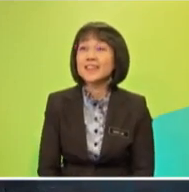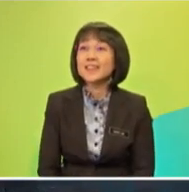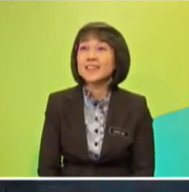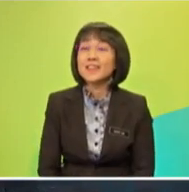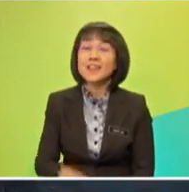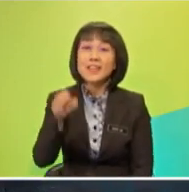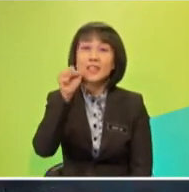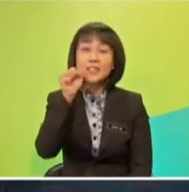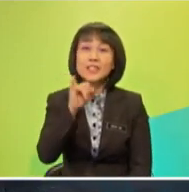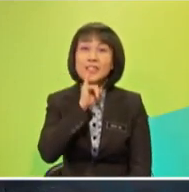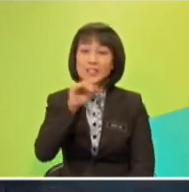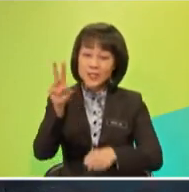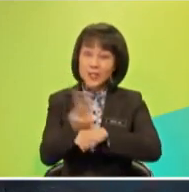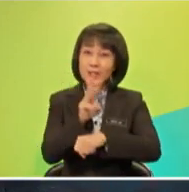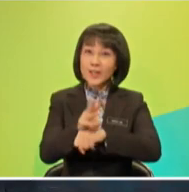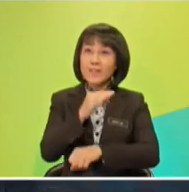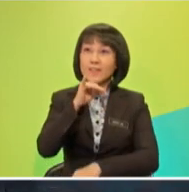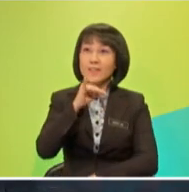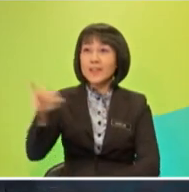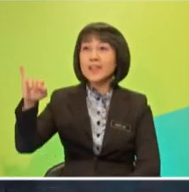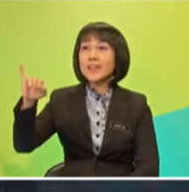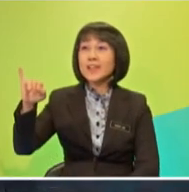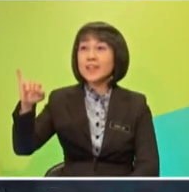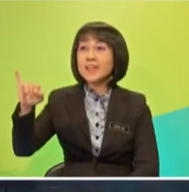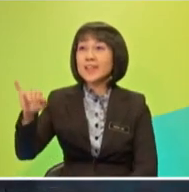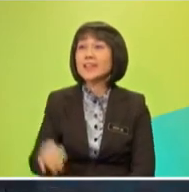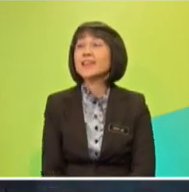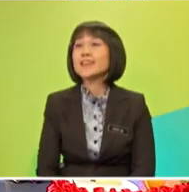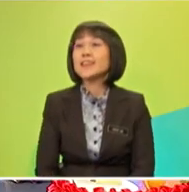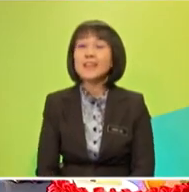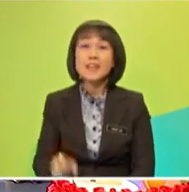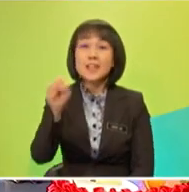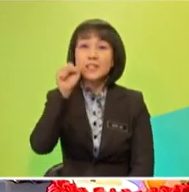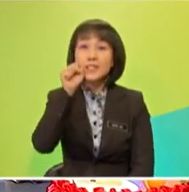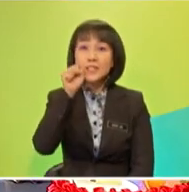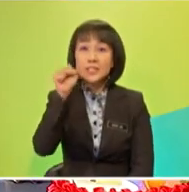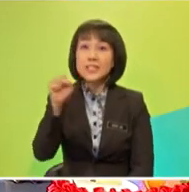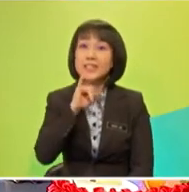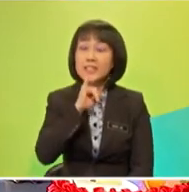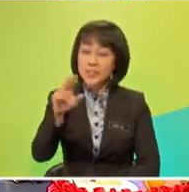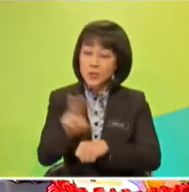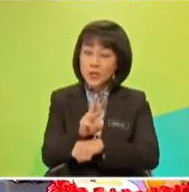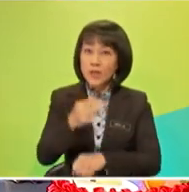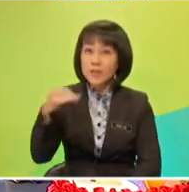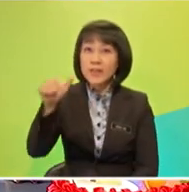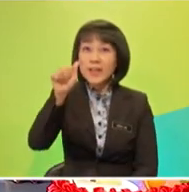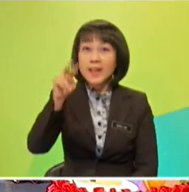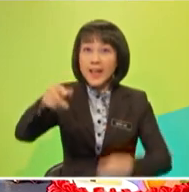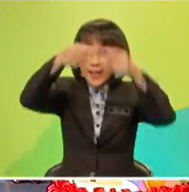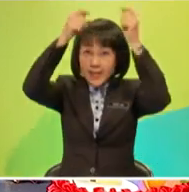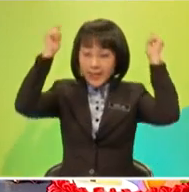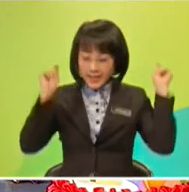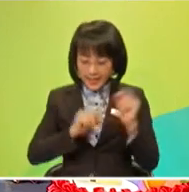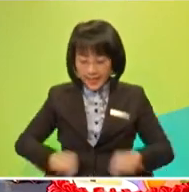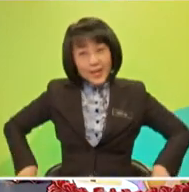She's wearing this one. She's wearing an apron.